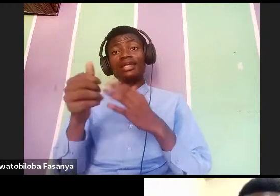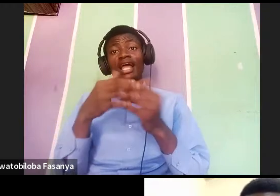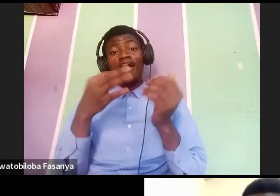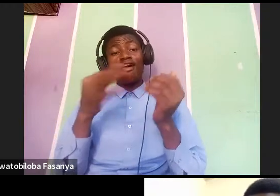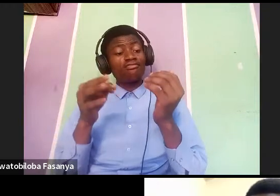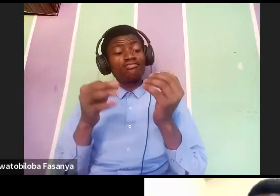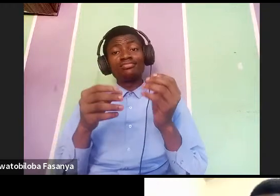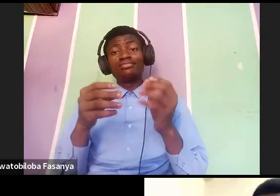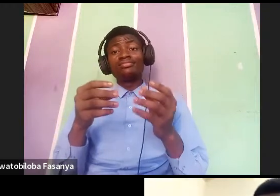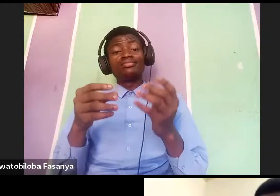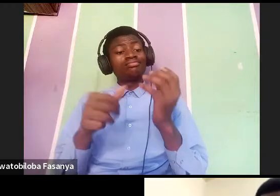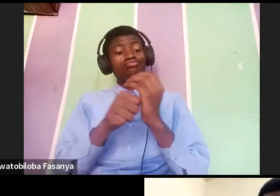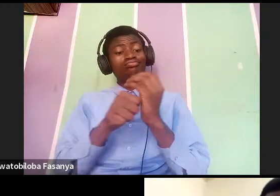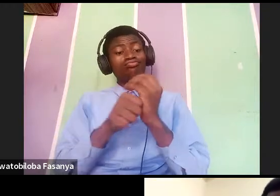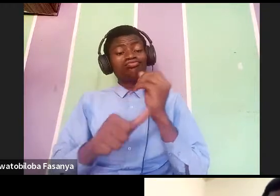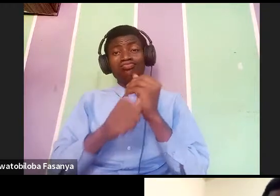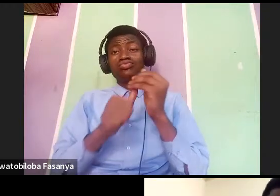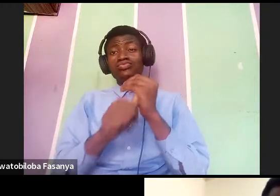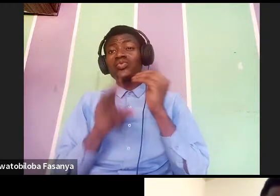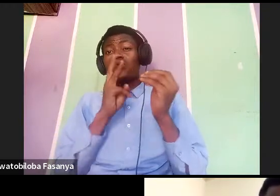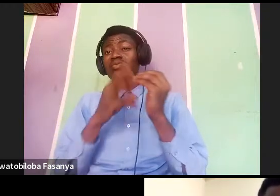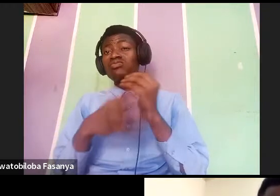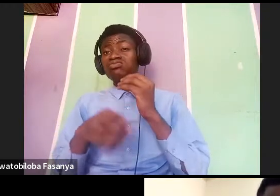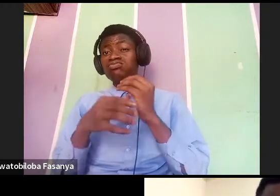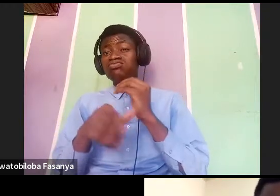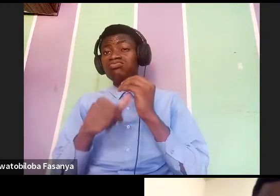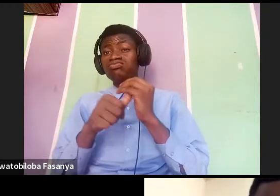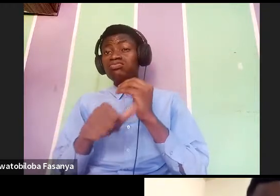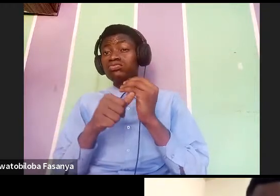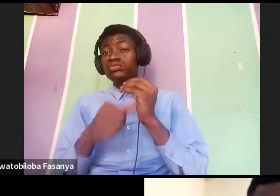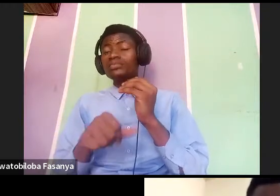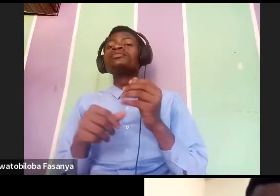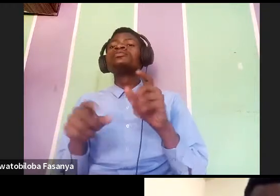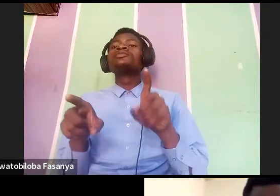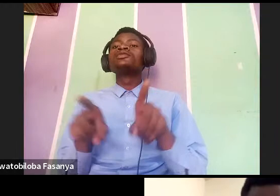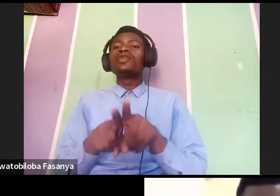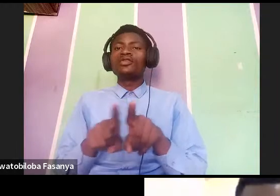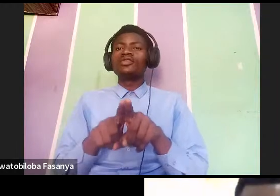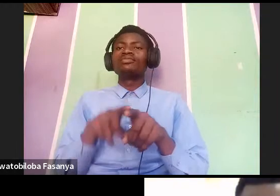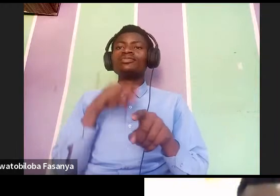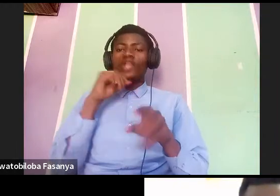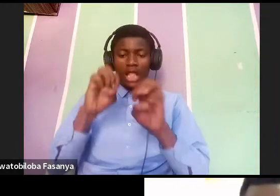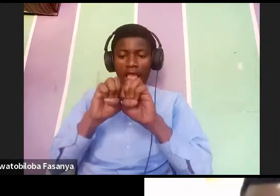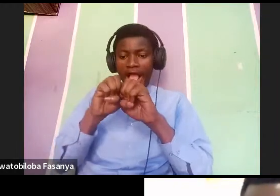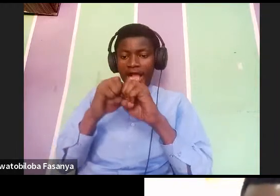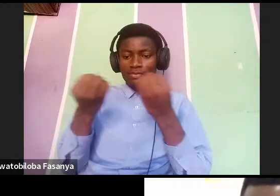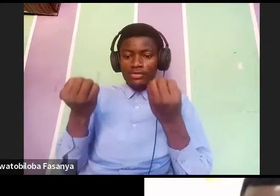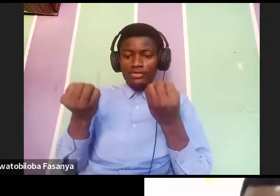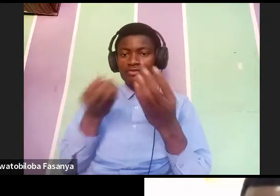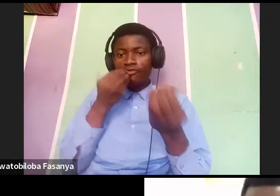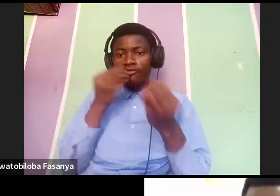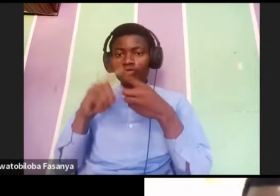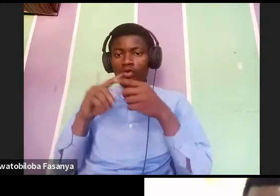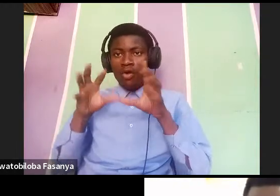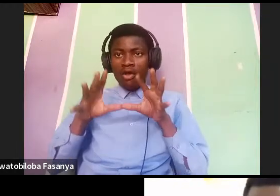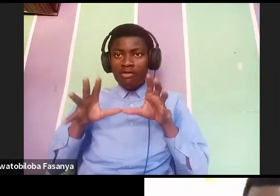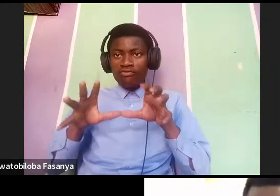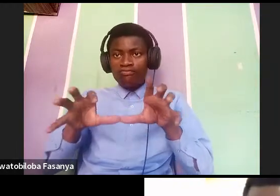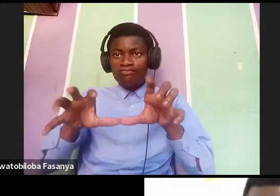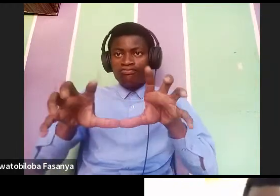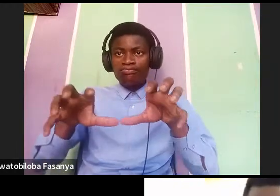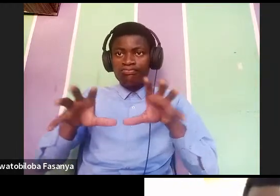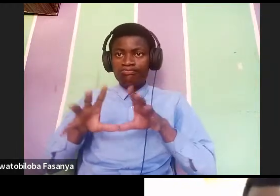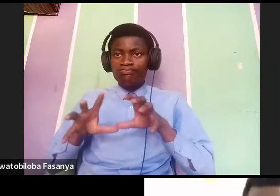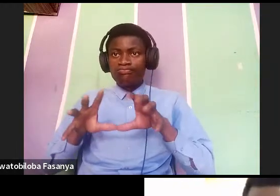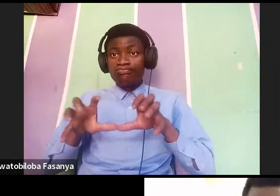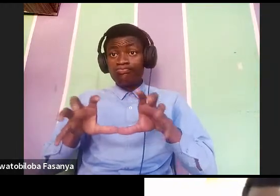not exposing your food to organisms is very, very key. And of course, regular washing of hands at every point in time. And he